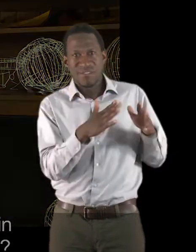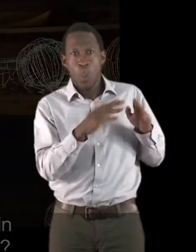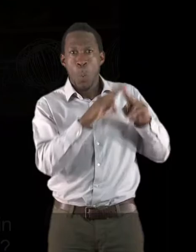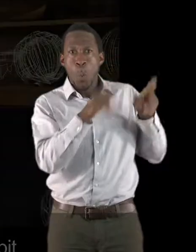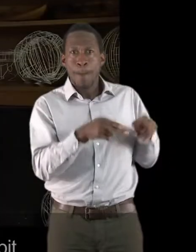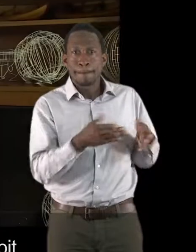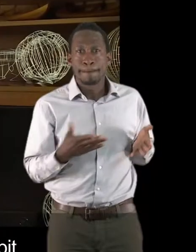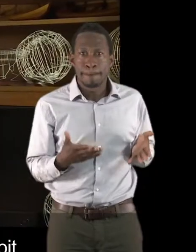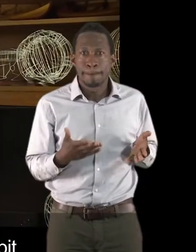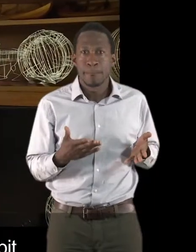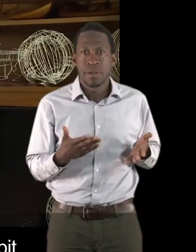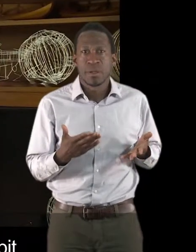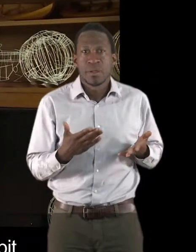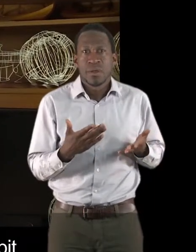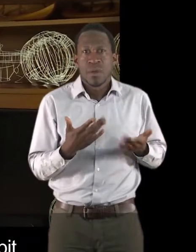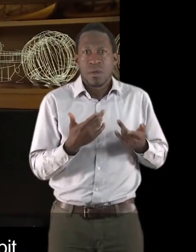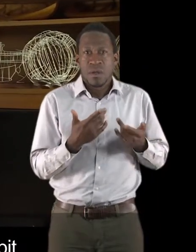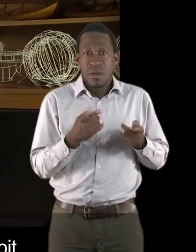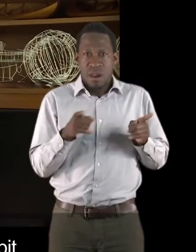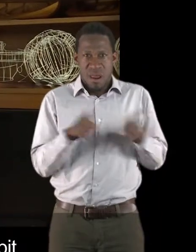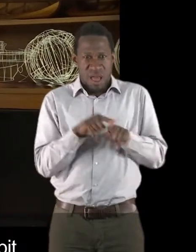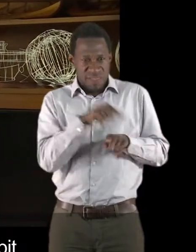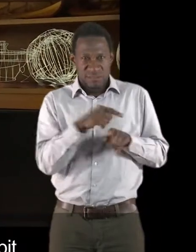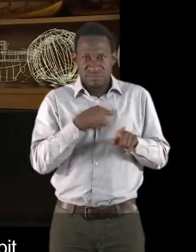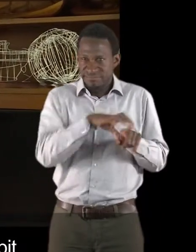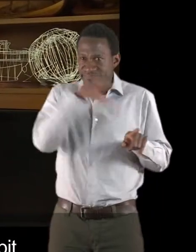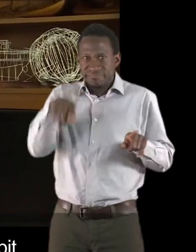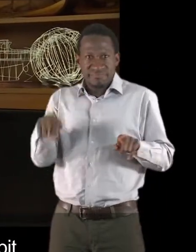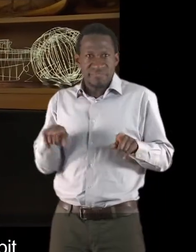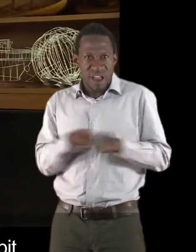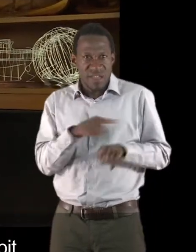places. When I left there,